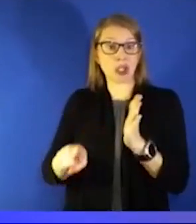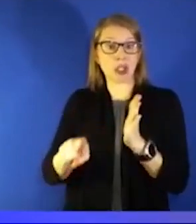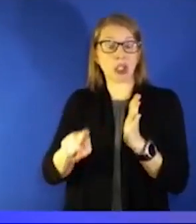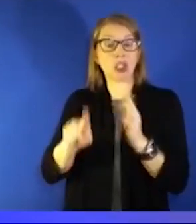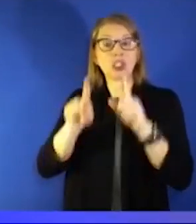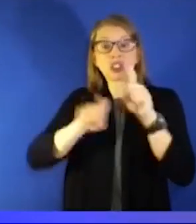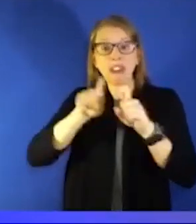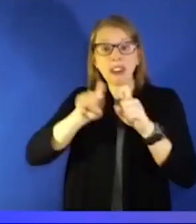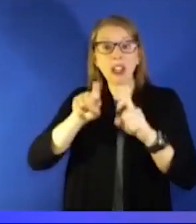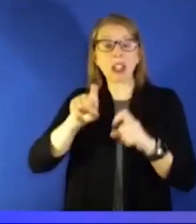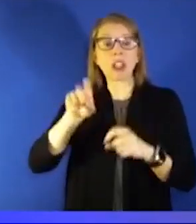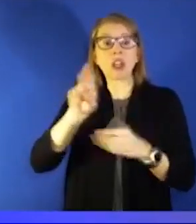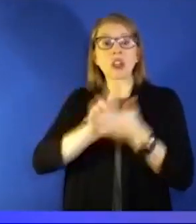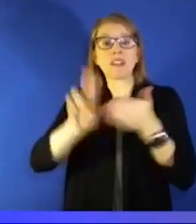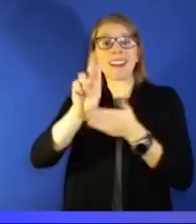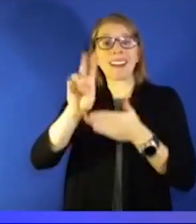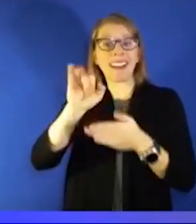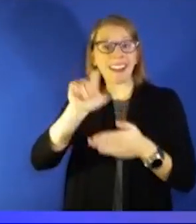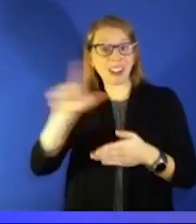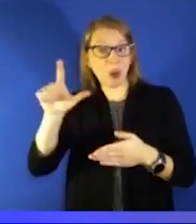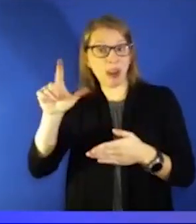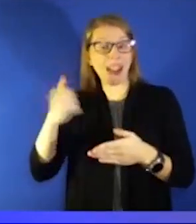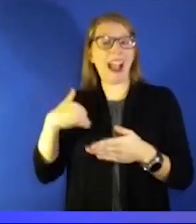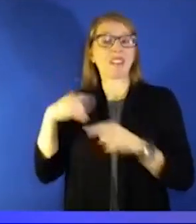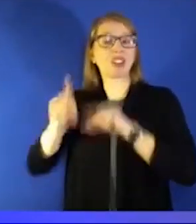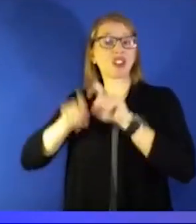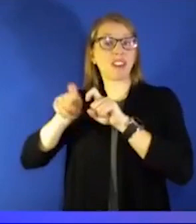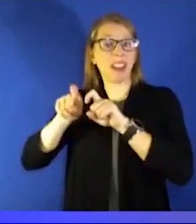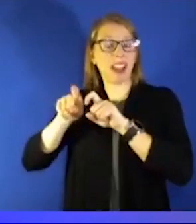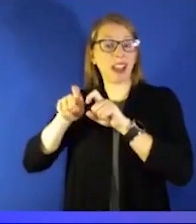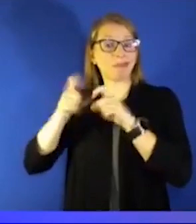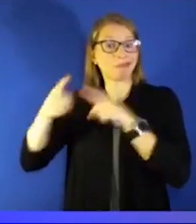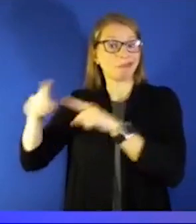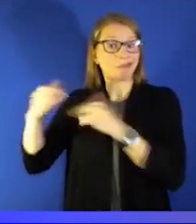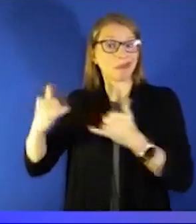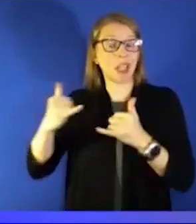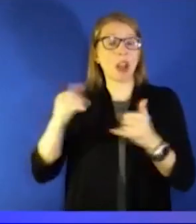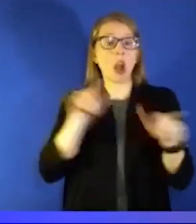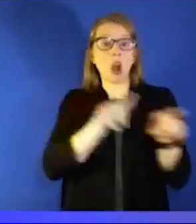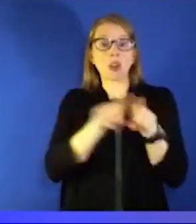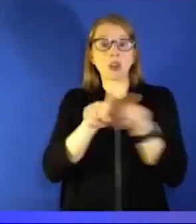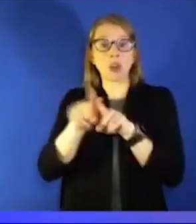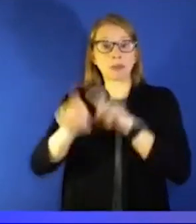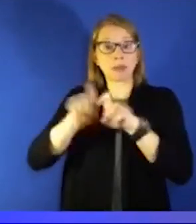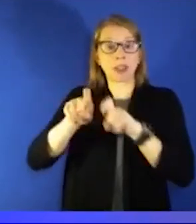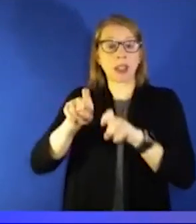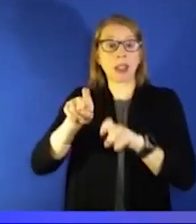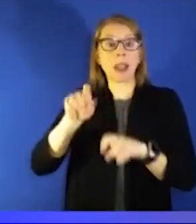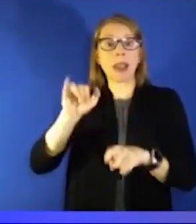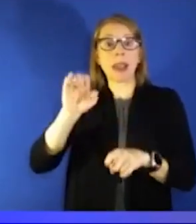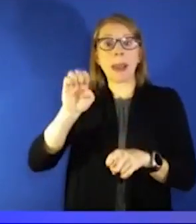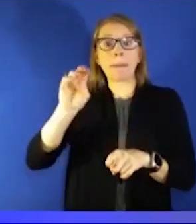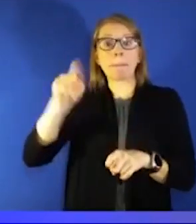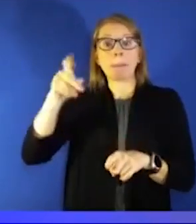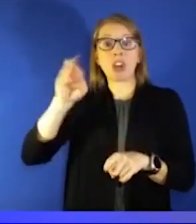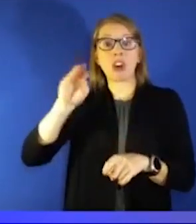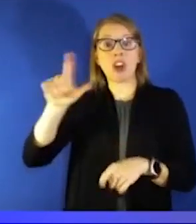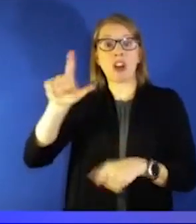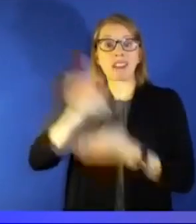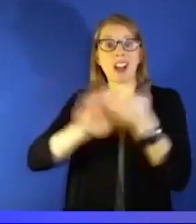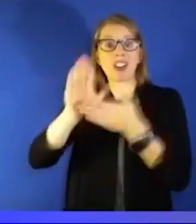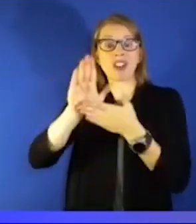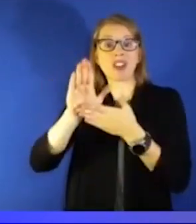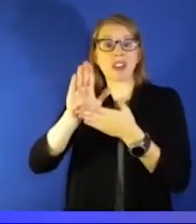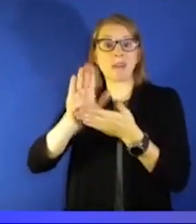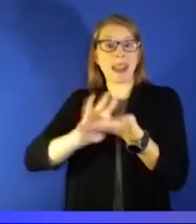of Illinois has a survey going on. There's a similar survey at the Imperial College of Medicine in London. And so there's beginning to be